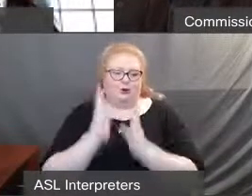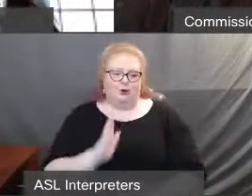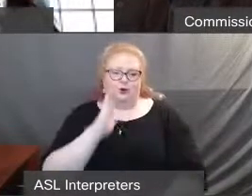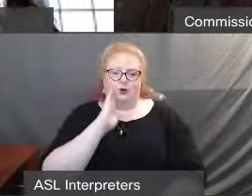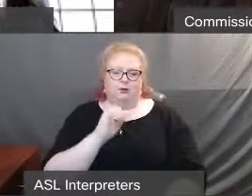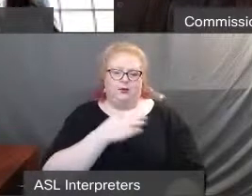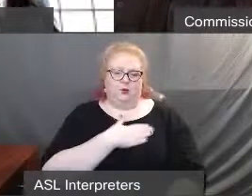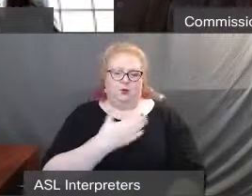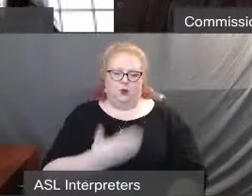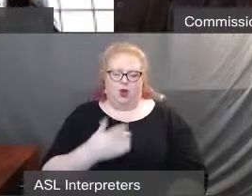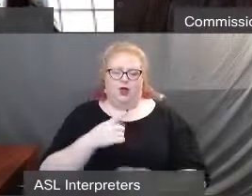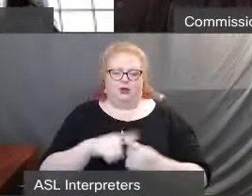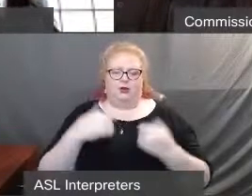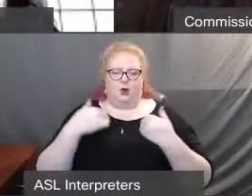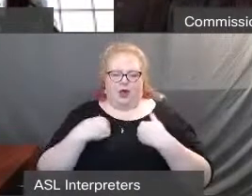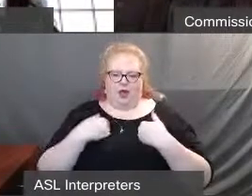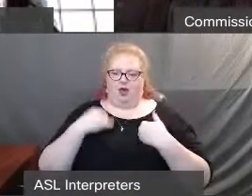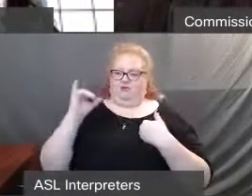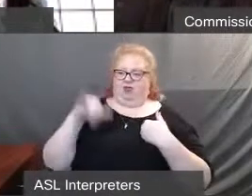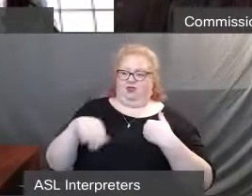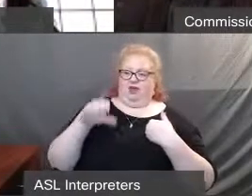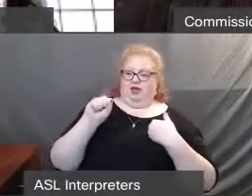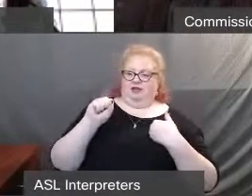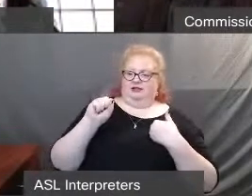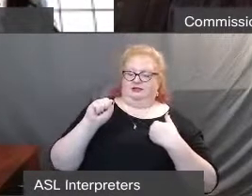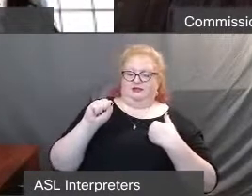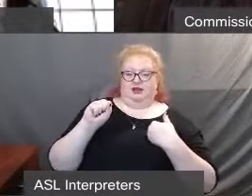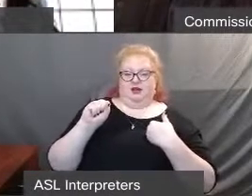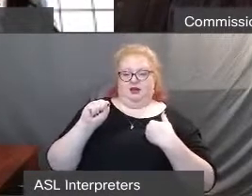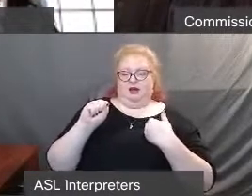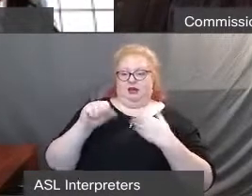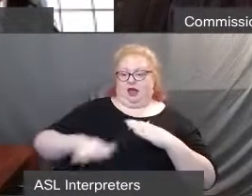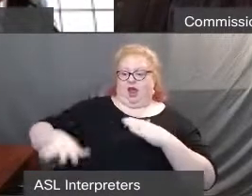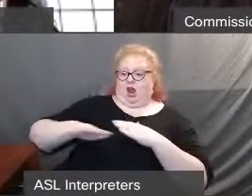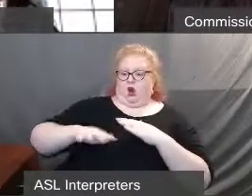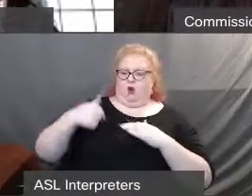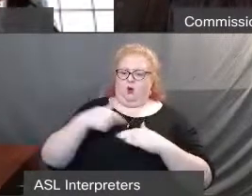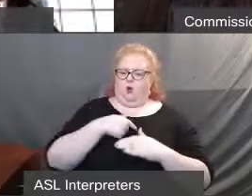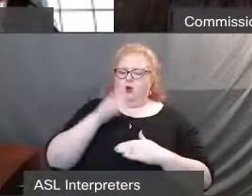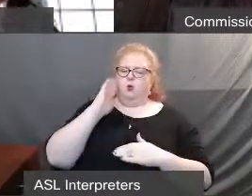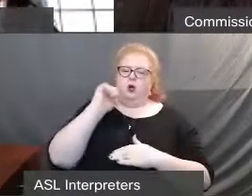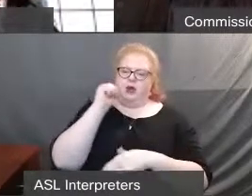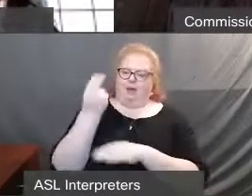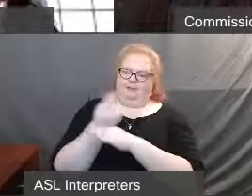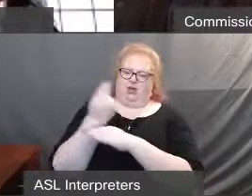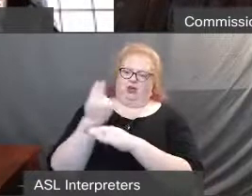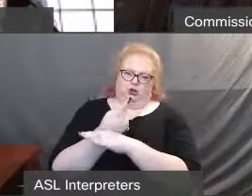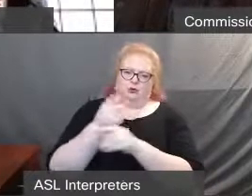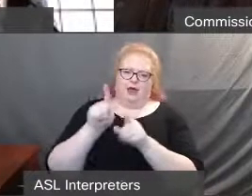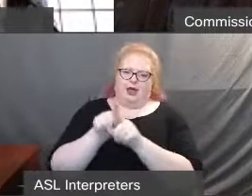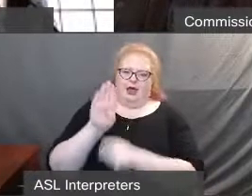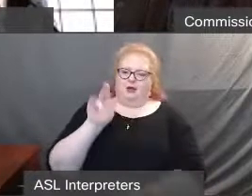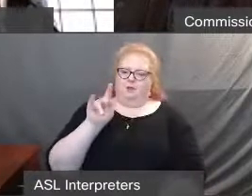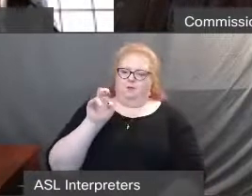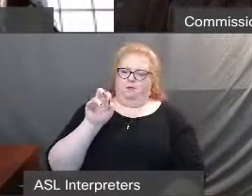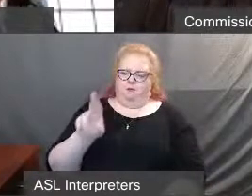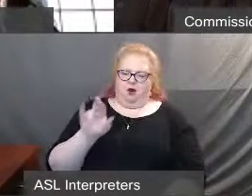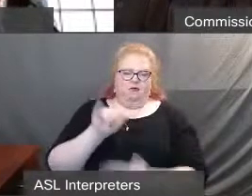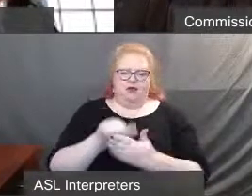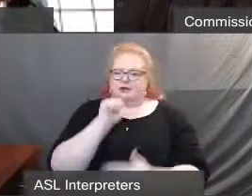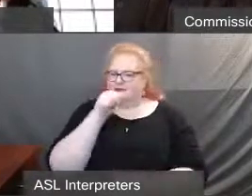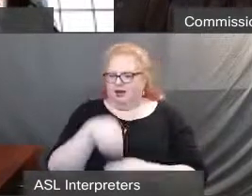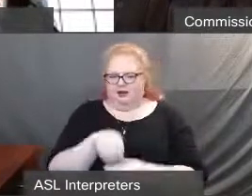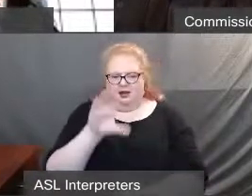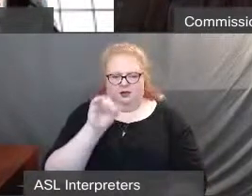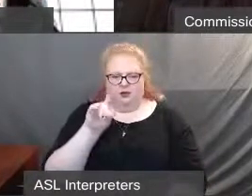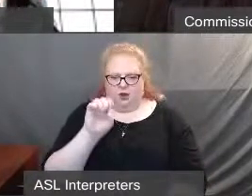aside an area as large as this one as a buffer between the neighborhoods, because that's not required under the code right now. That's something she's offering because this is